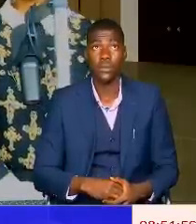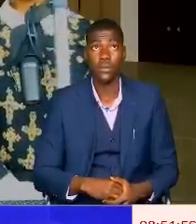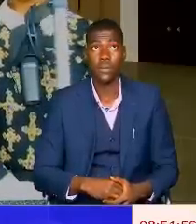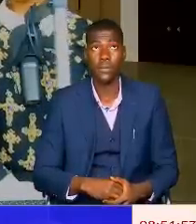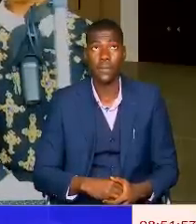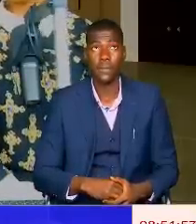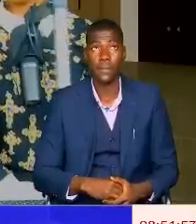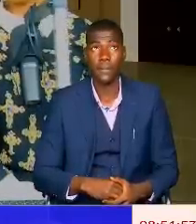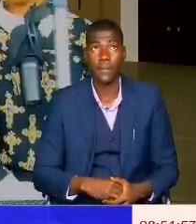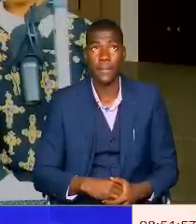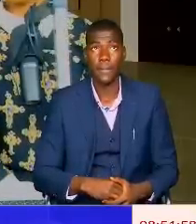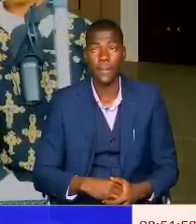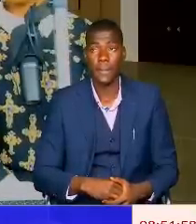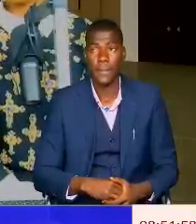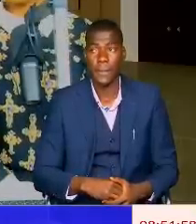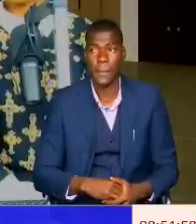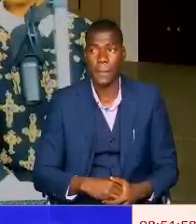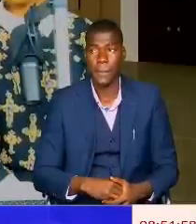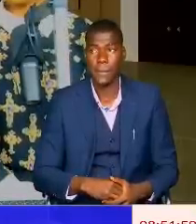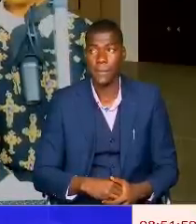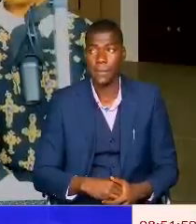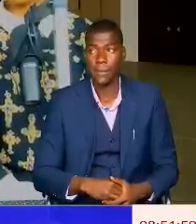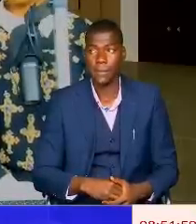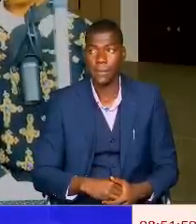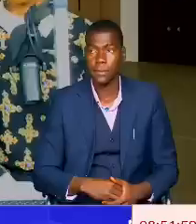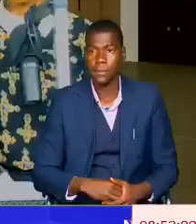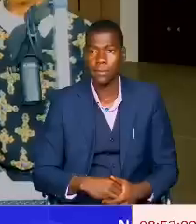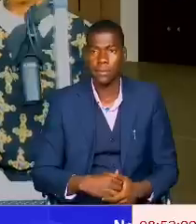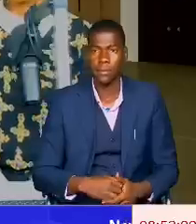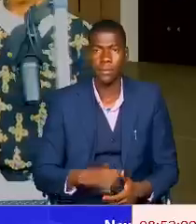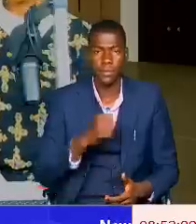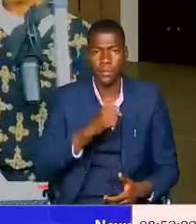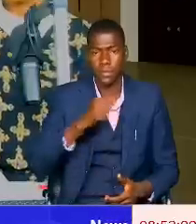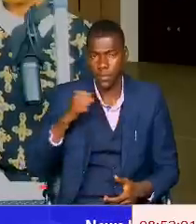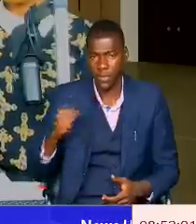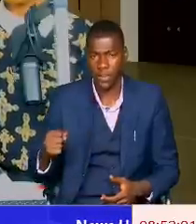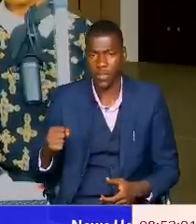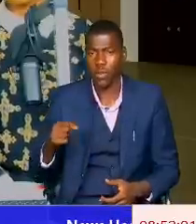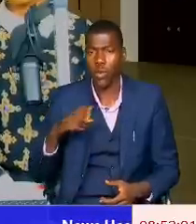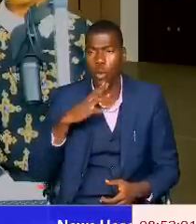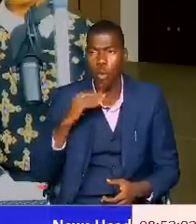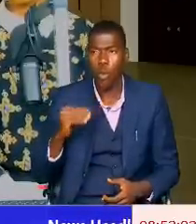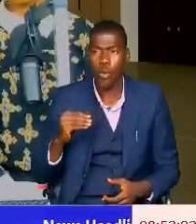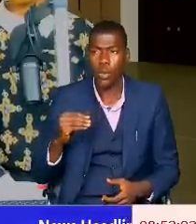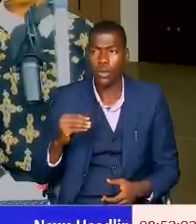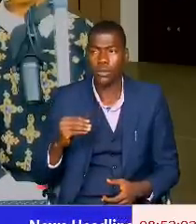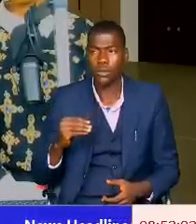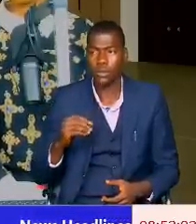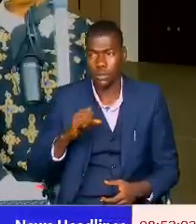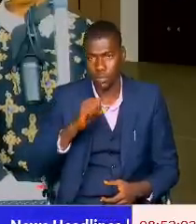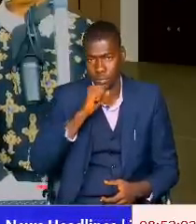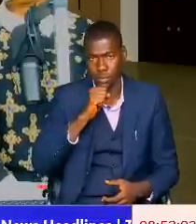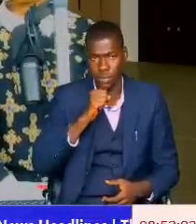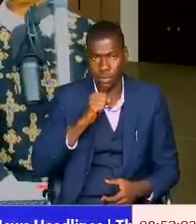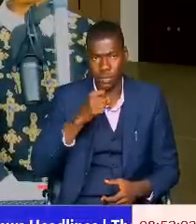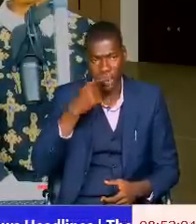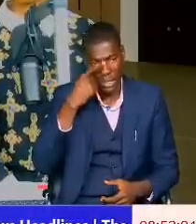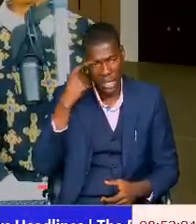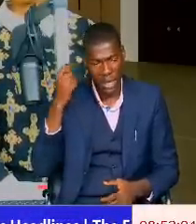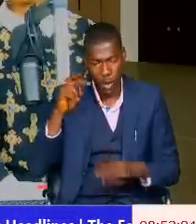Anyway, you gonna help me give microphone to one lady for inside studio. Inside black